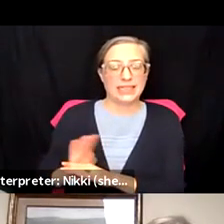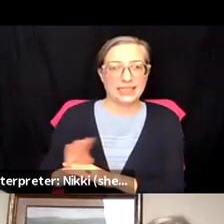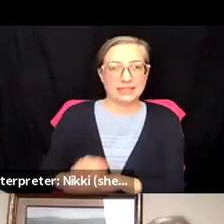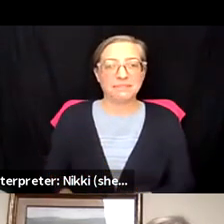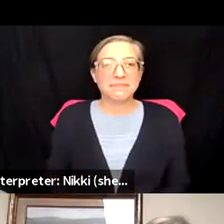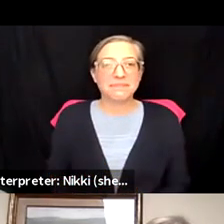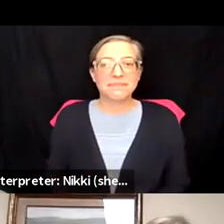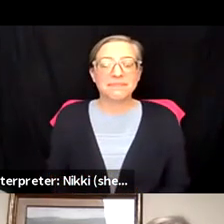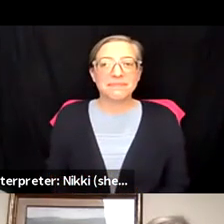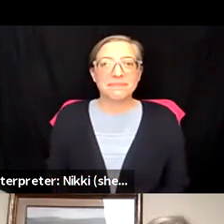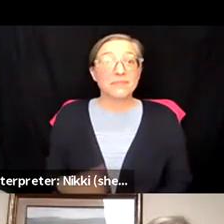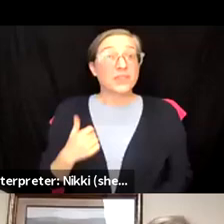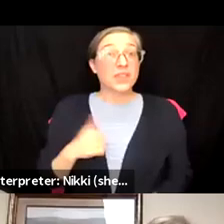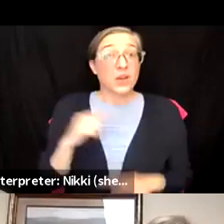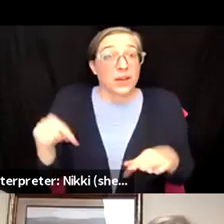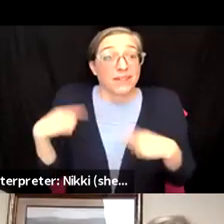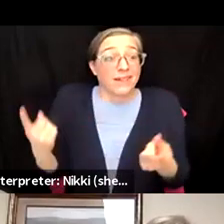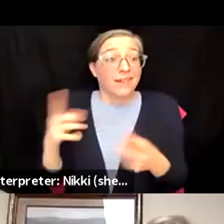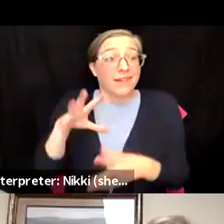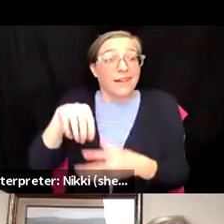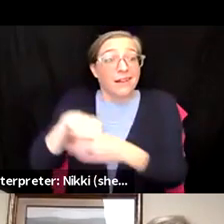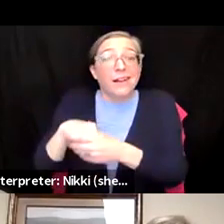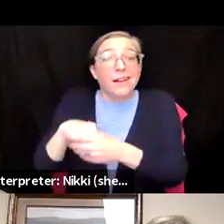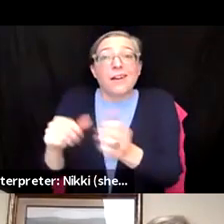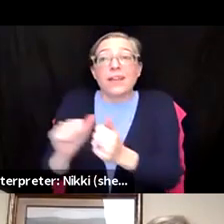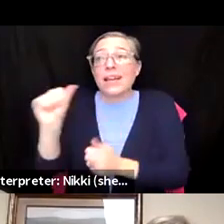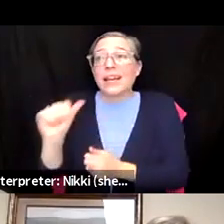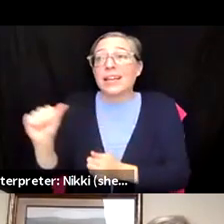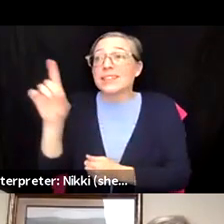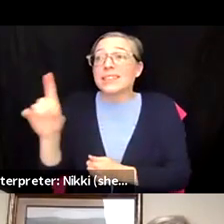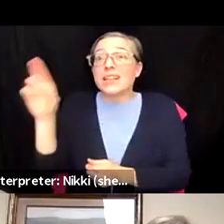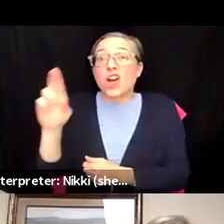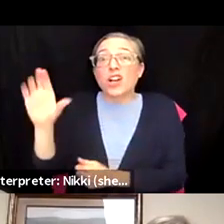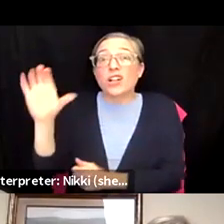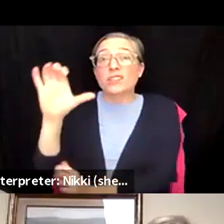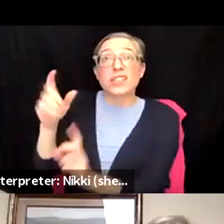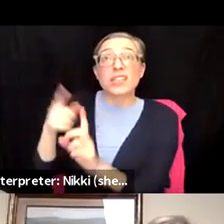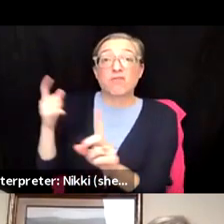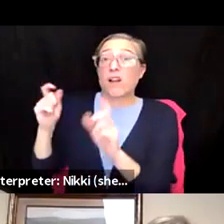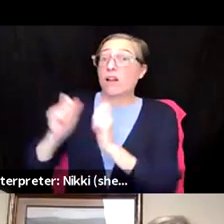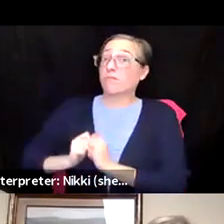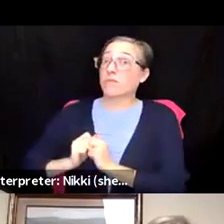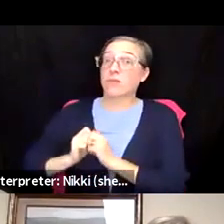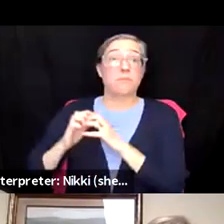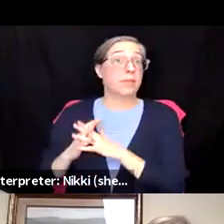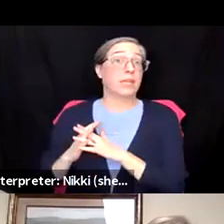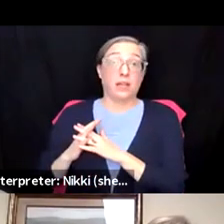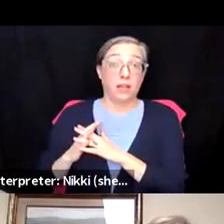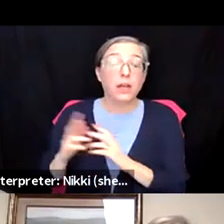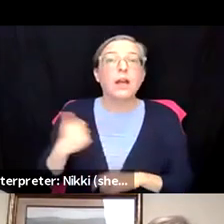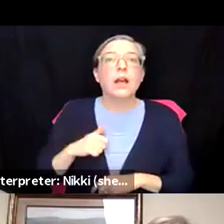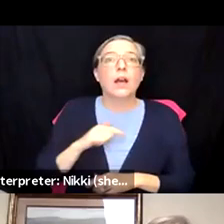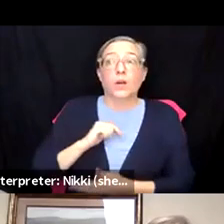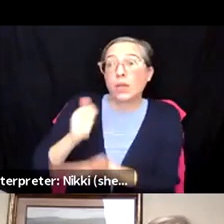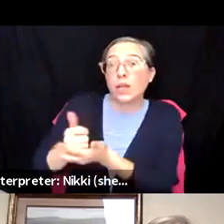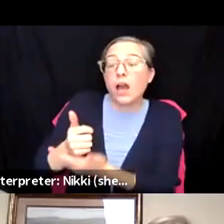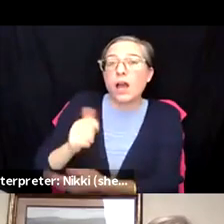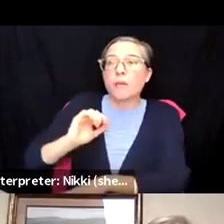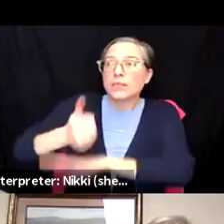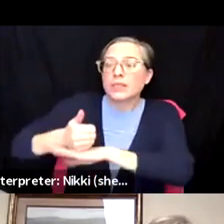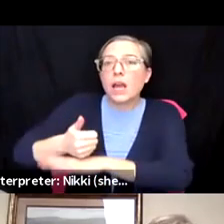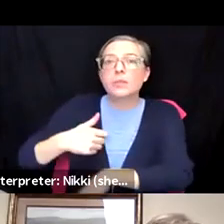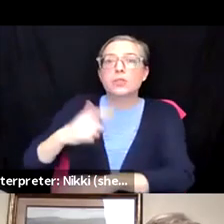We've been involved in the ADRC from the start in terms of setting up the initial legislation